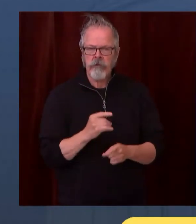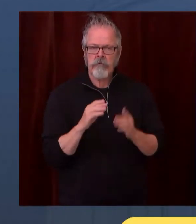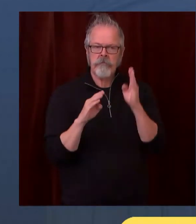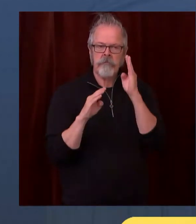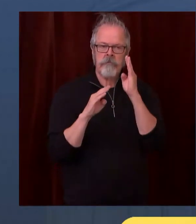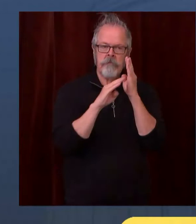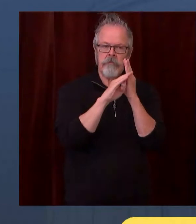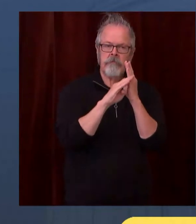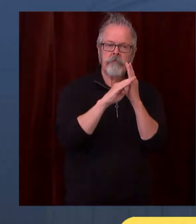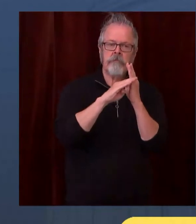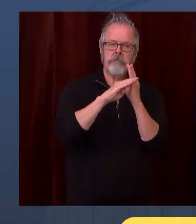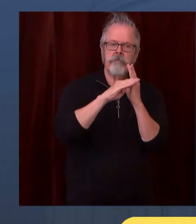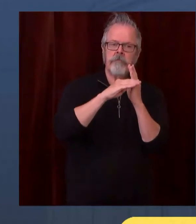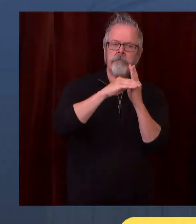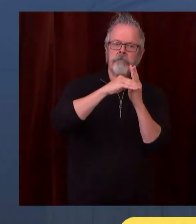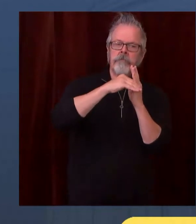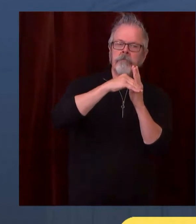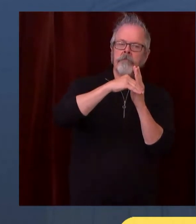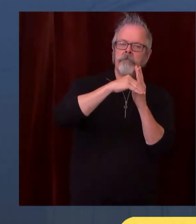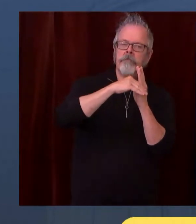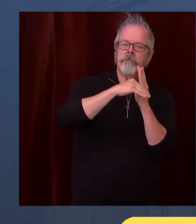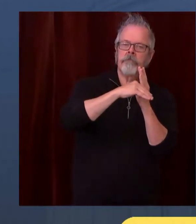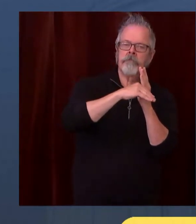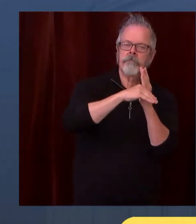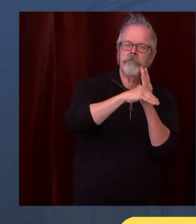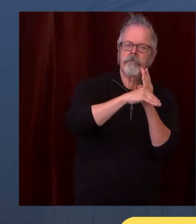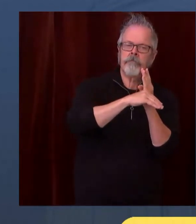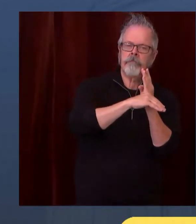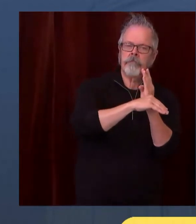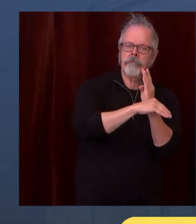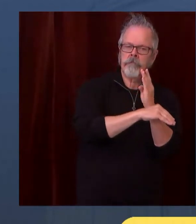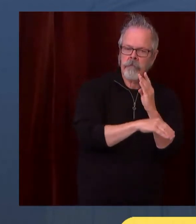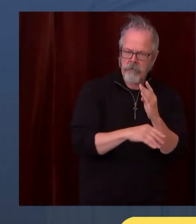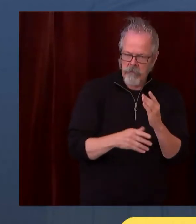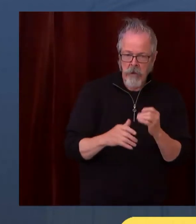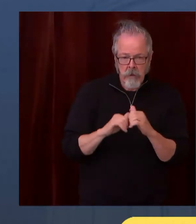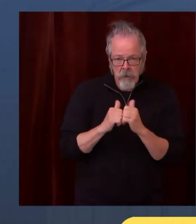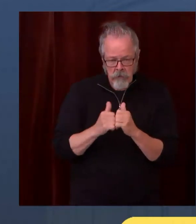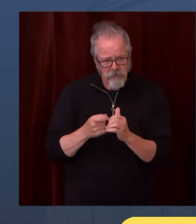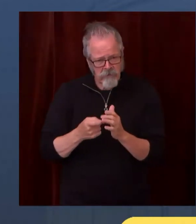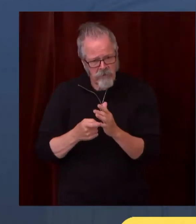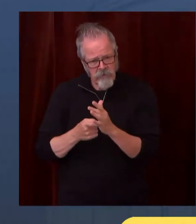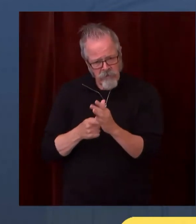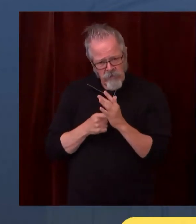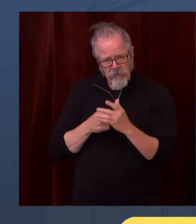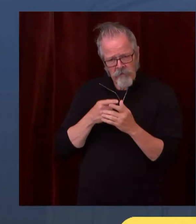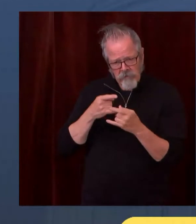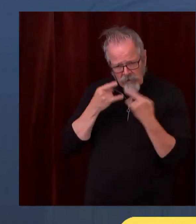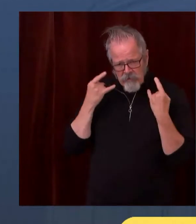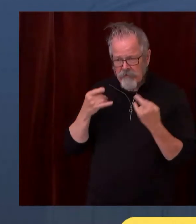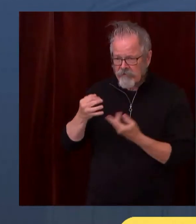were also pitching in. And so as the masking increased, the infections